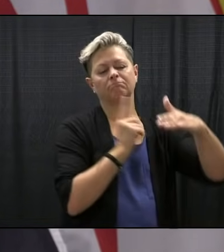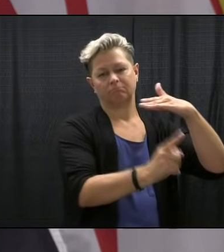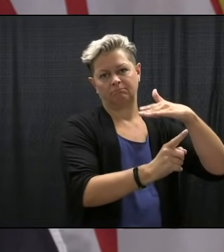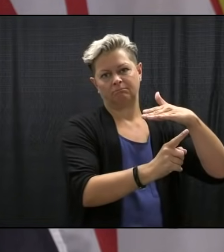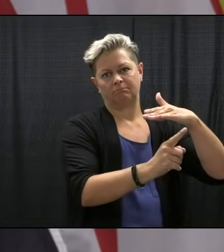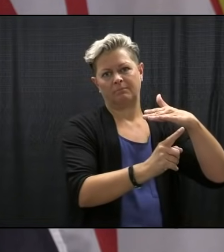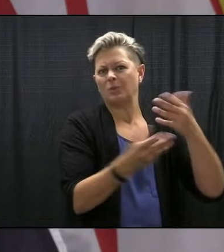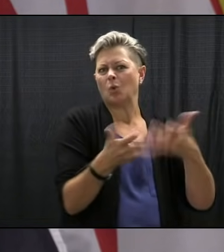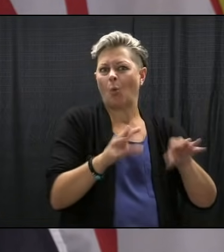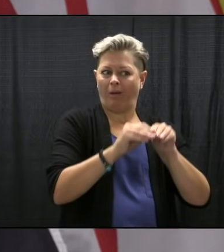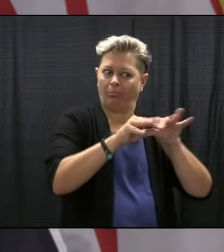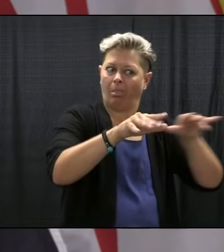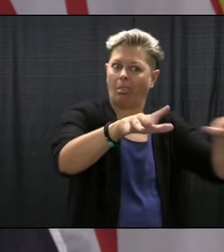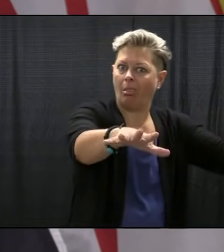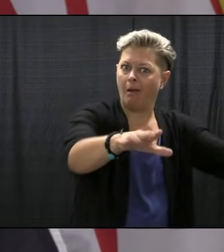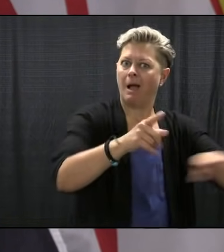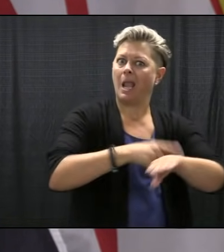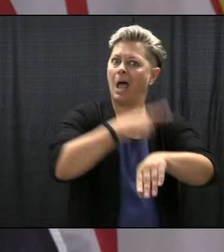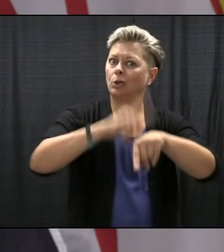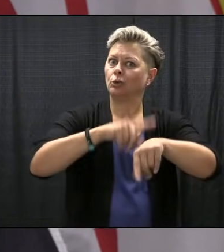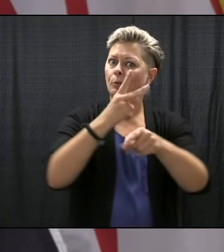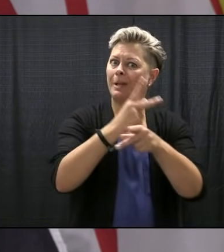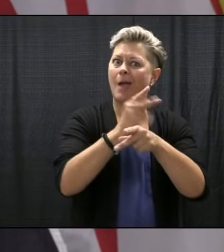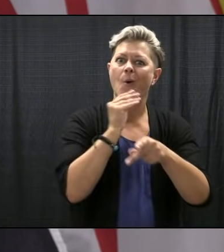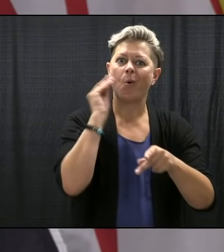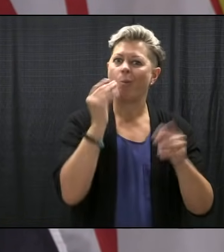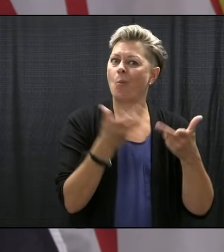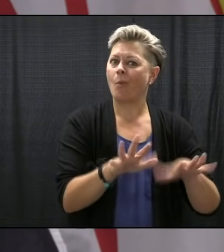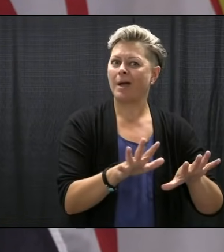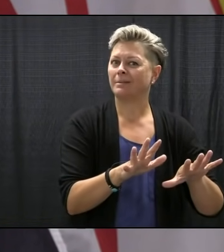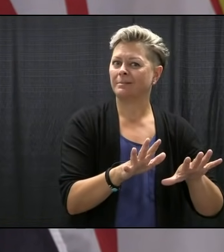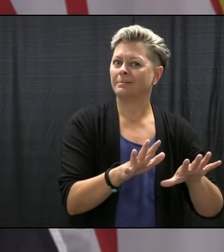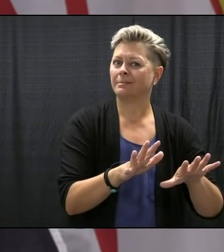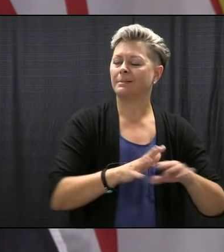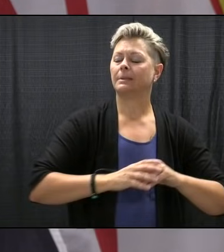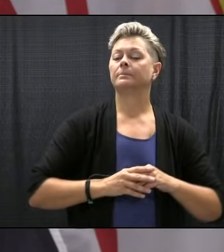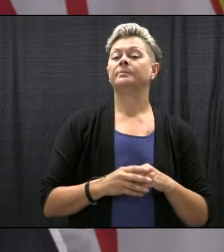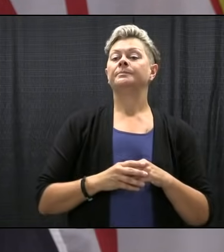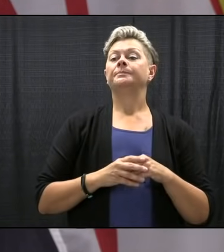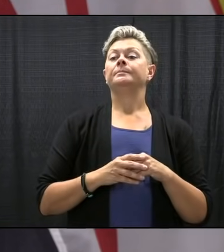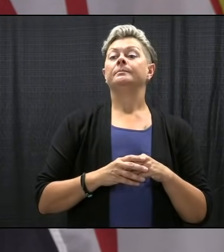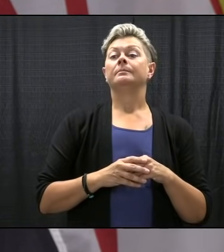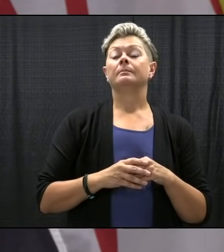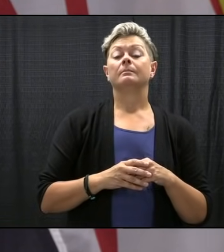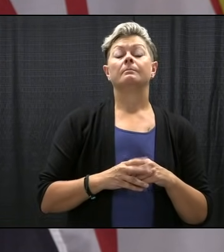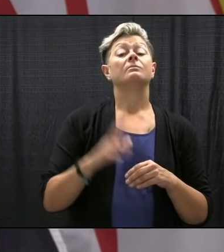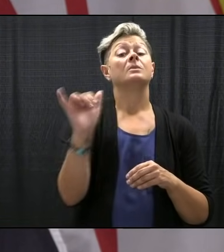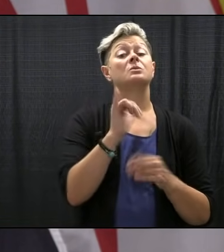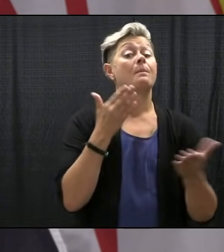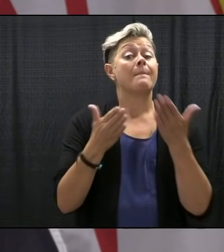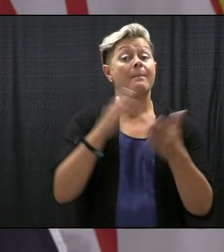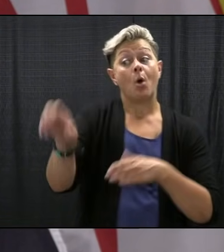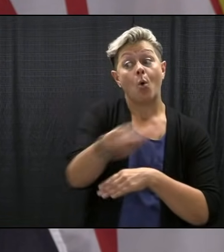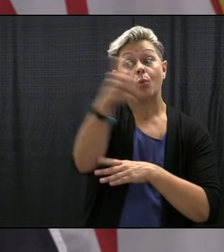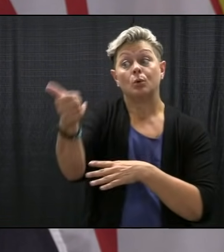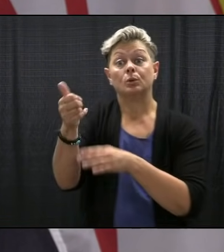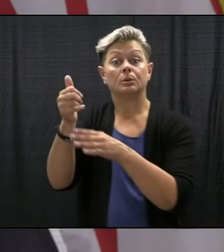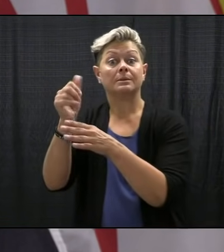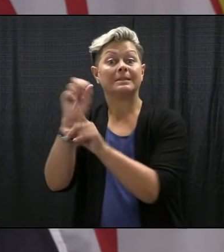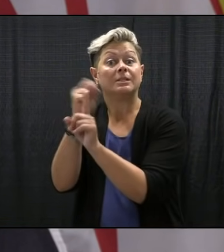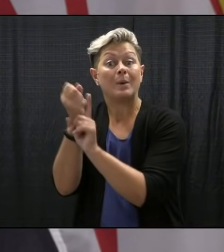areas if they're a contact. And then there may be situations where somebody